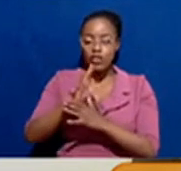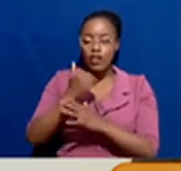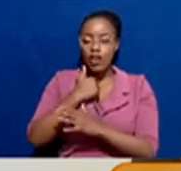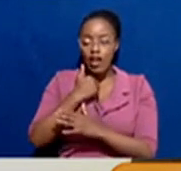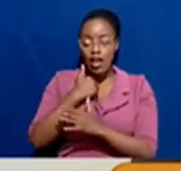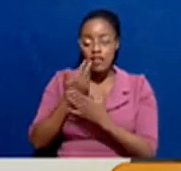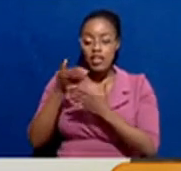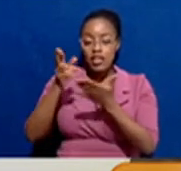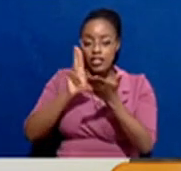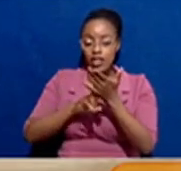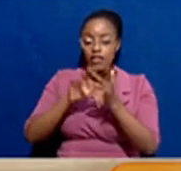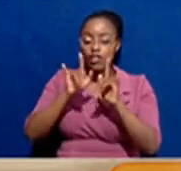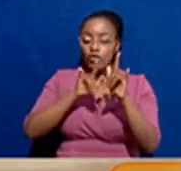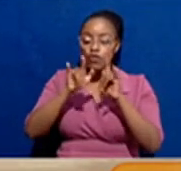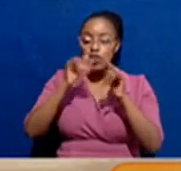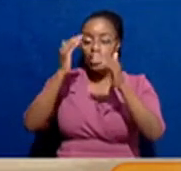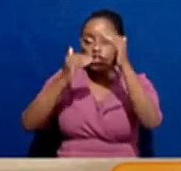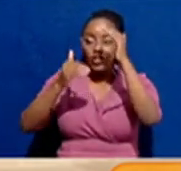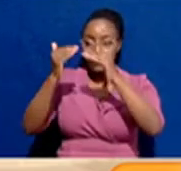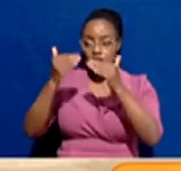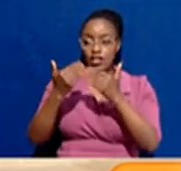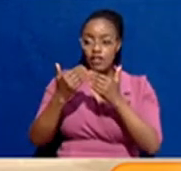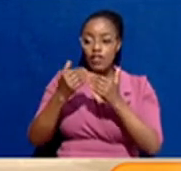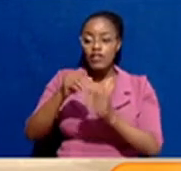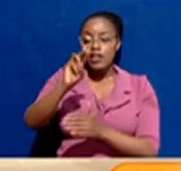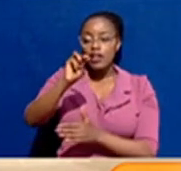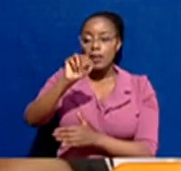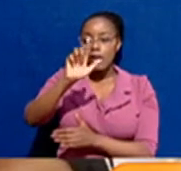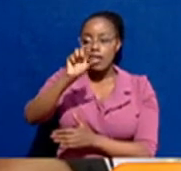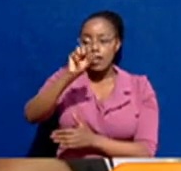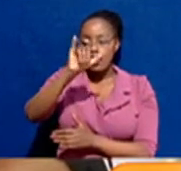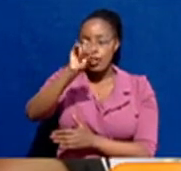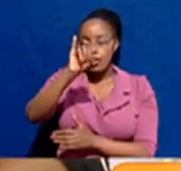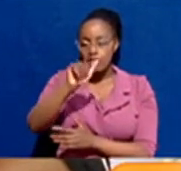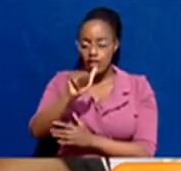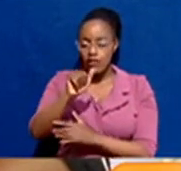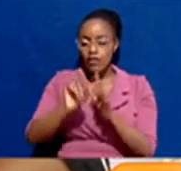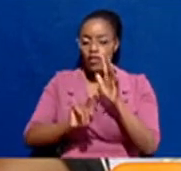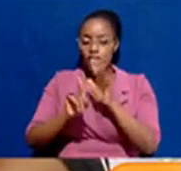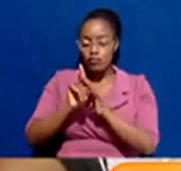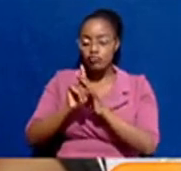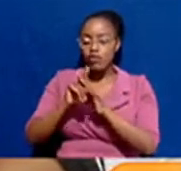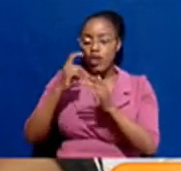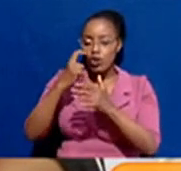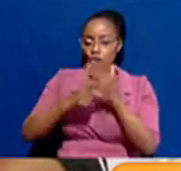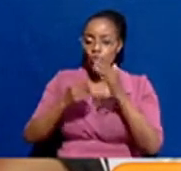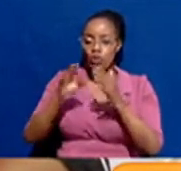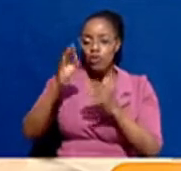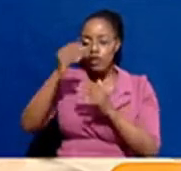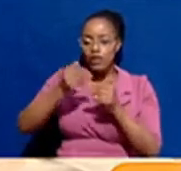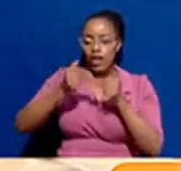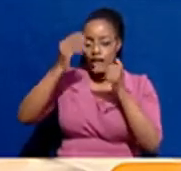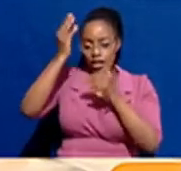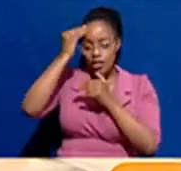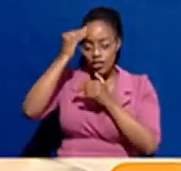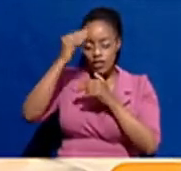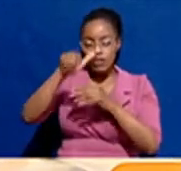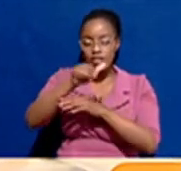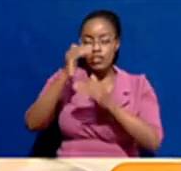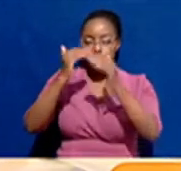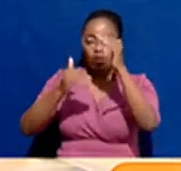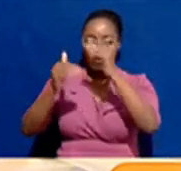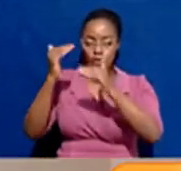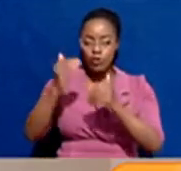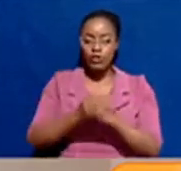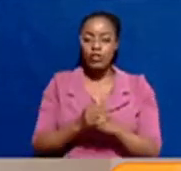signing up to foreign universities such as those in Malaysia amid rising costs of higher education in local